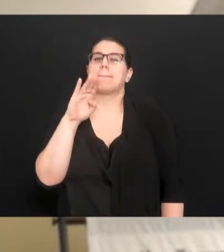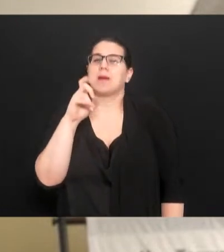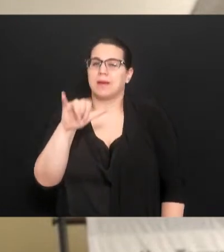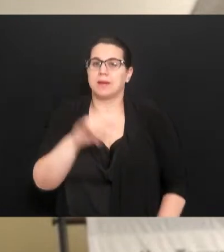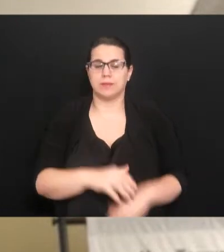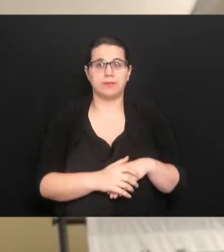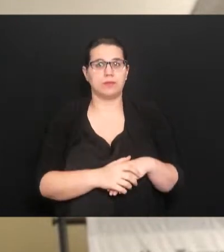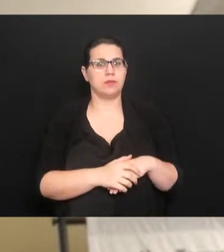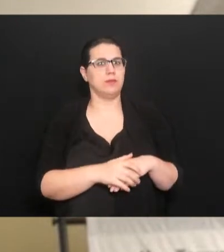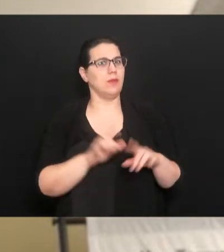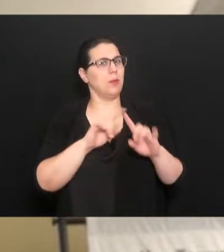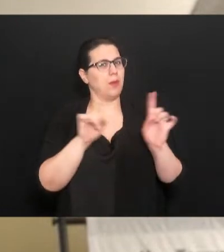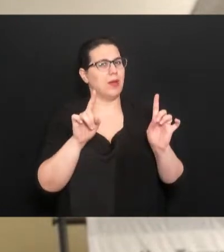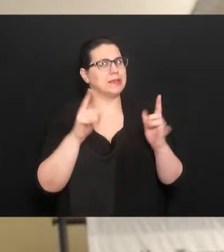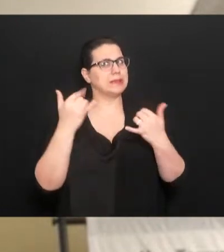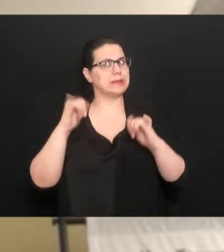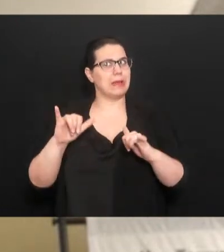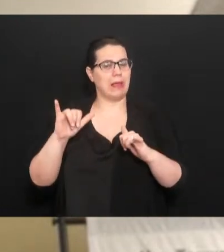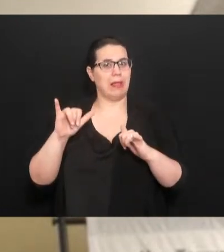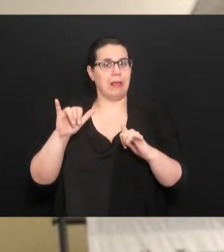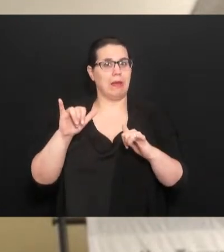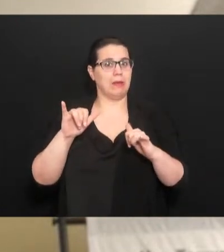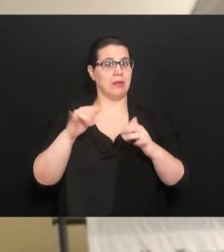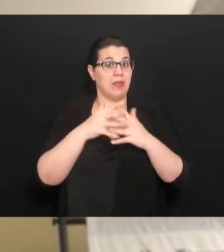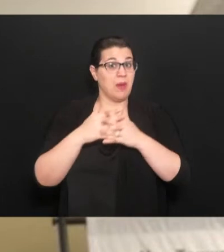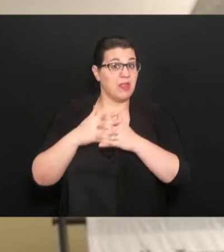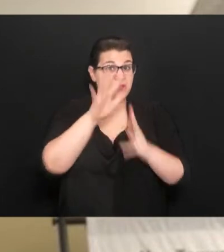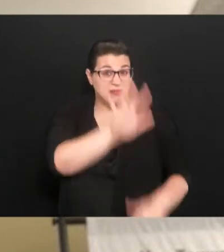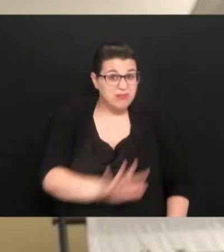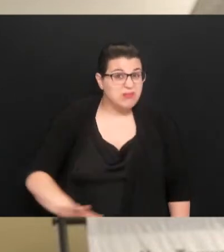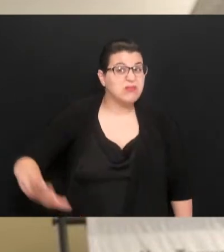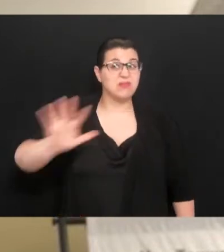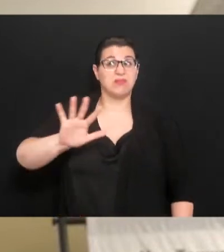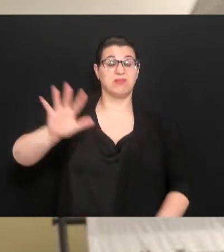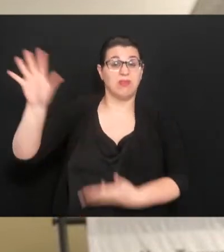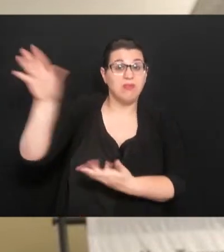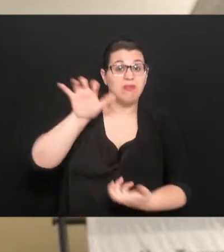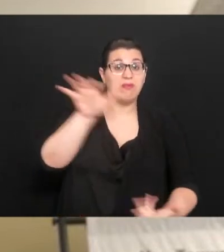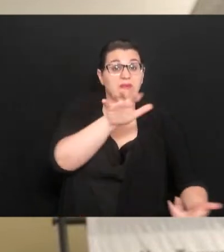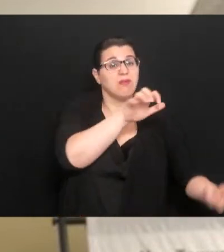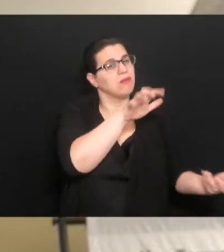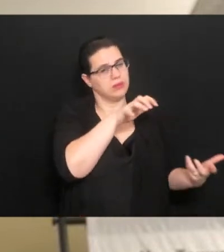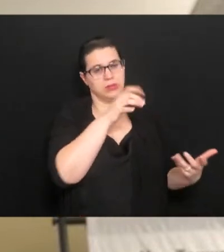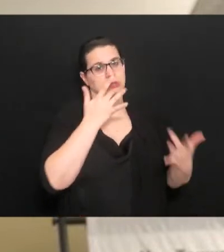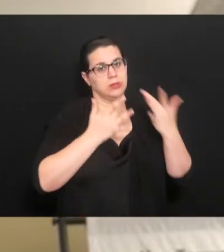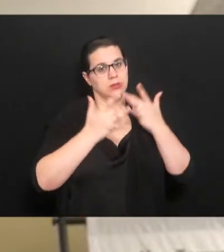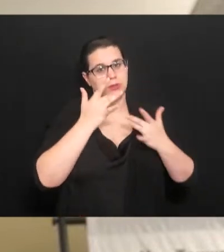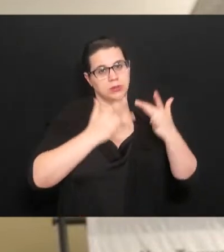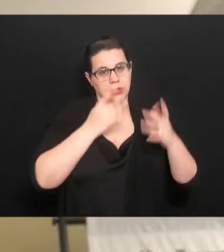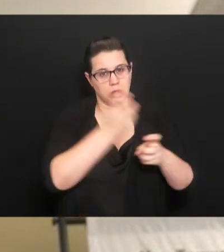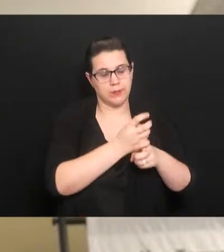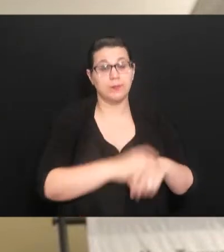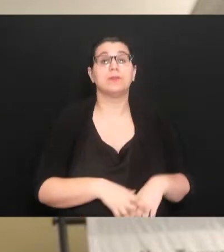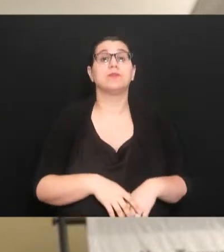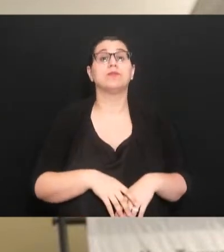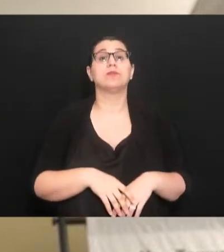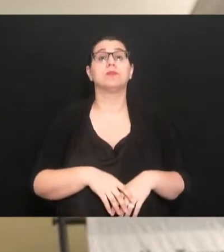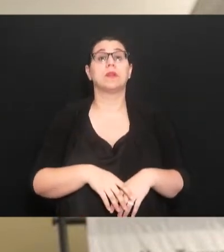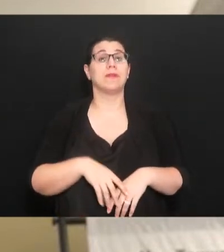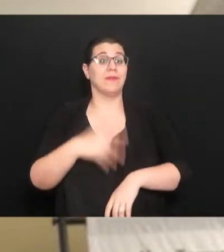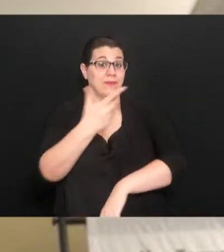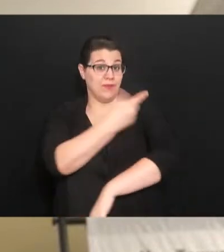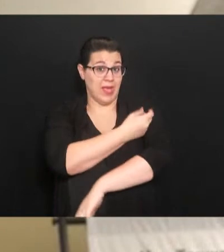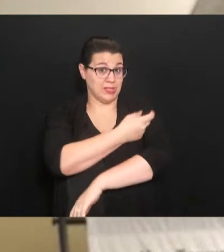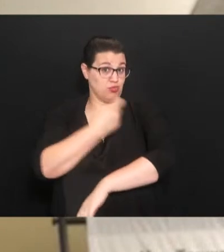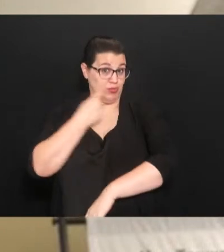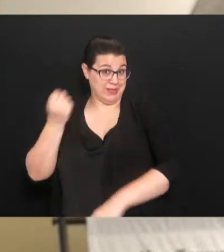issues with antibodies nationally. Vaccines. Saturday started the nursing home